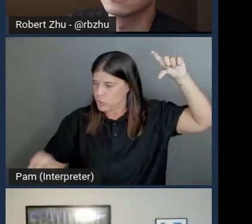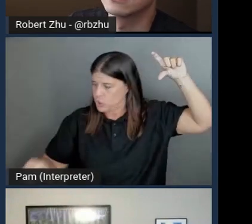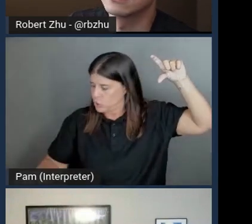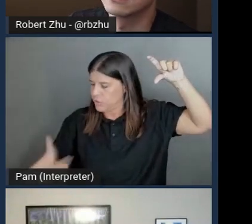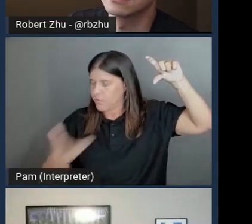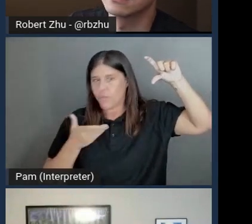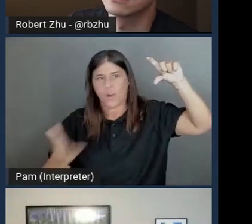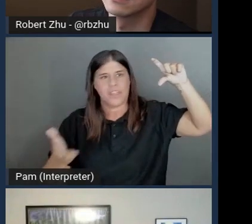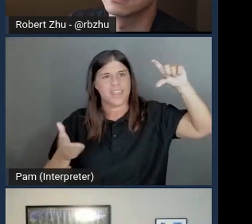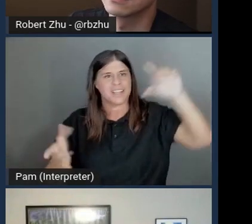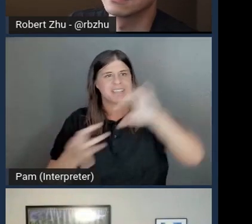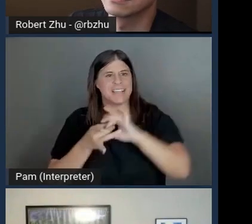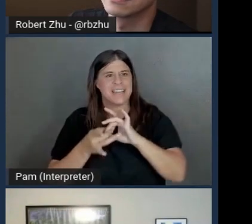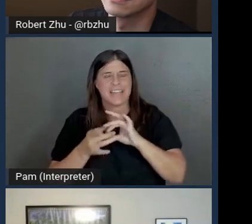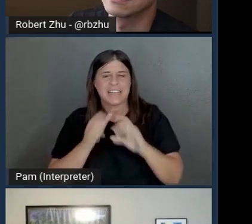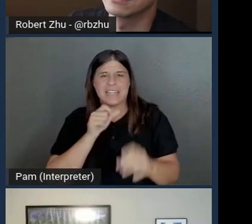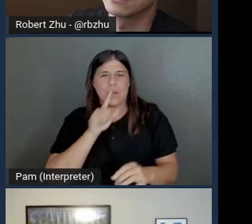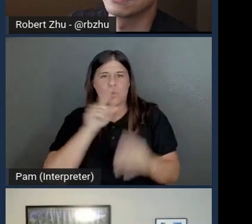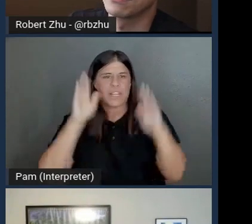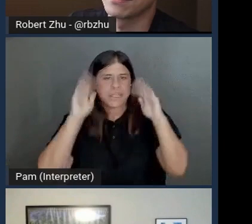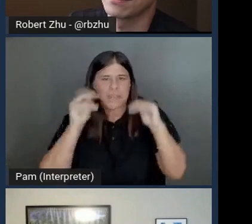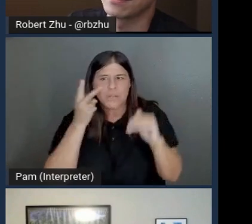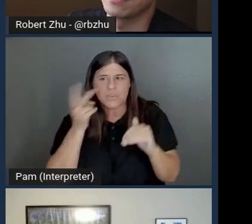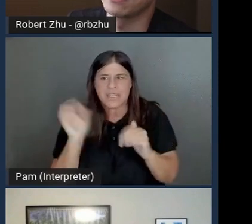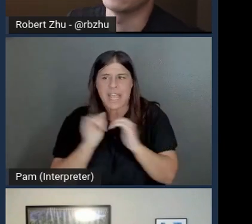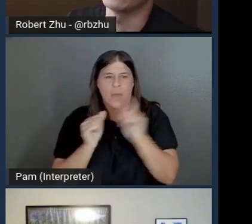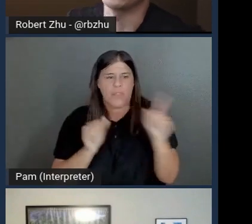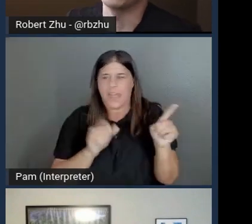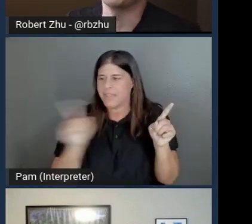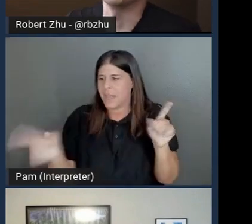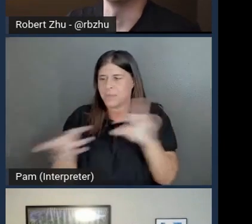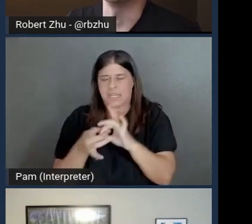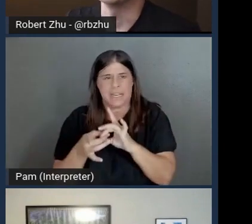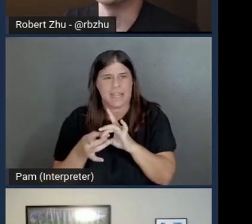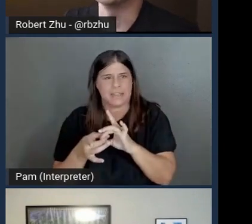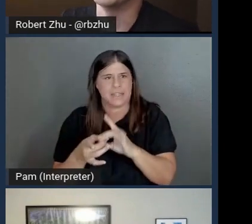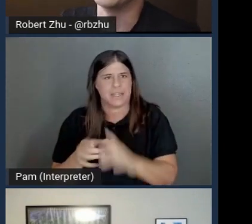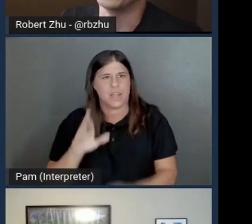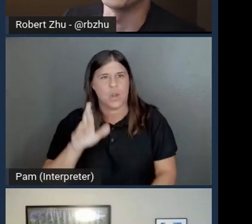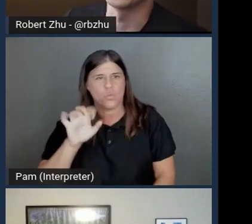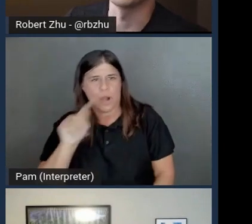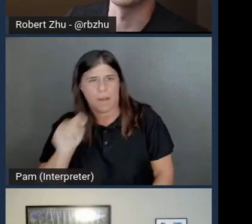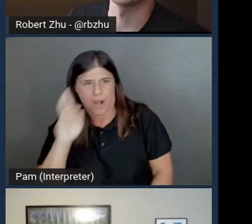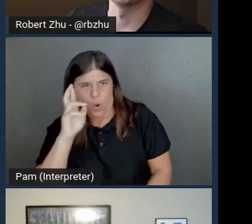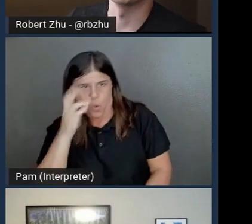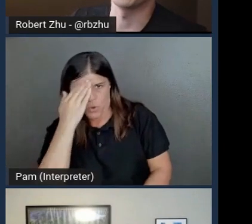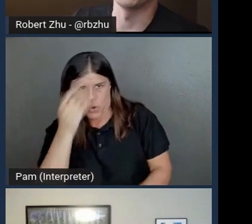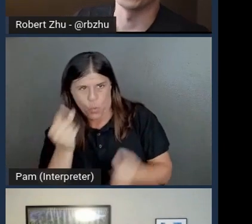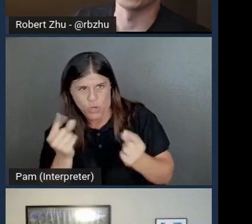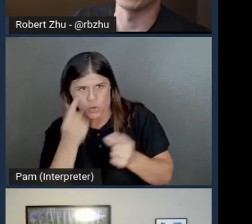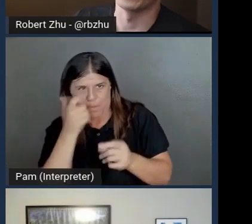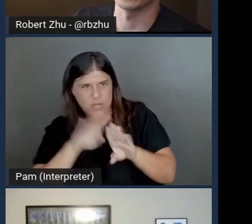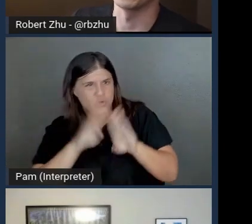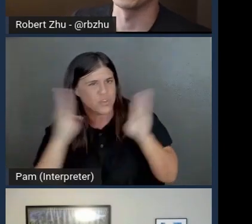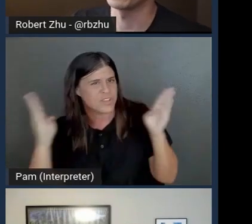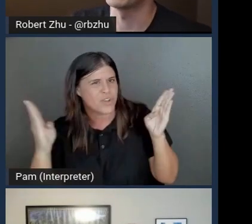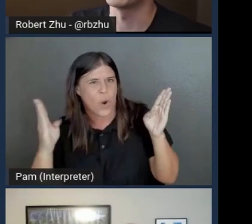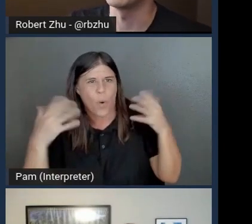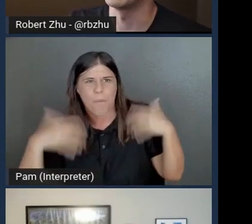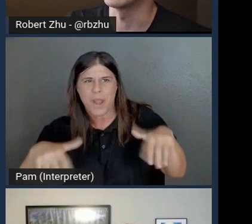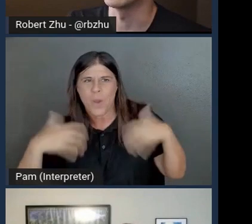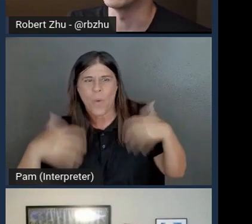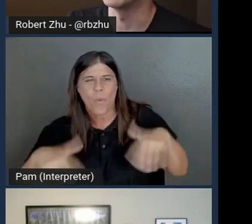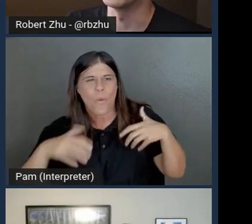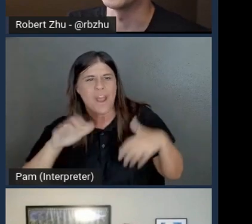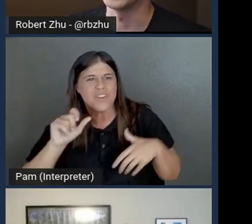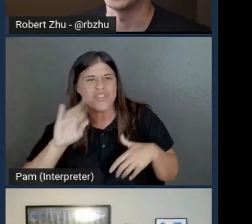necessarily expecting to have that sort of thing on. Dave, I hope you know what you've done here, because you've just opened Pandora's box. I mean, Jeff Barr here